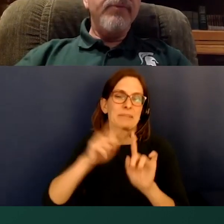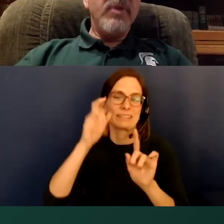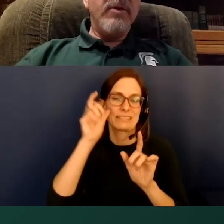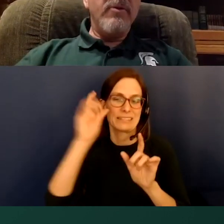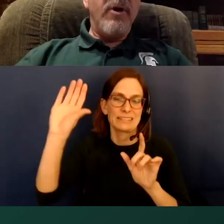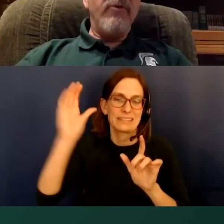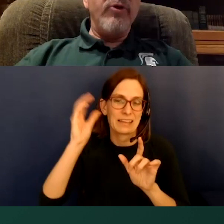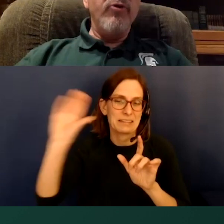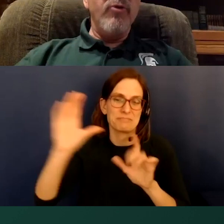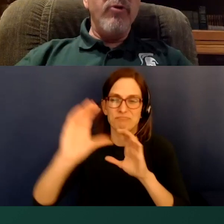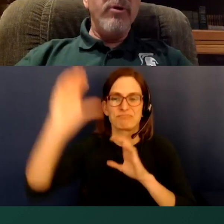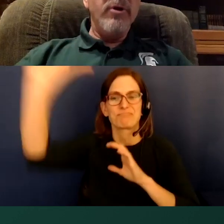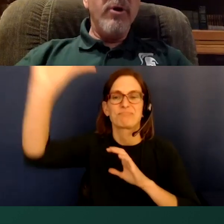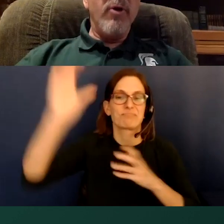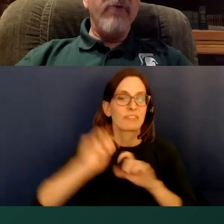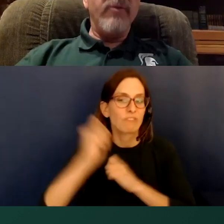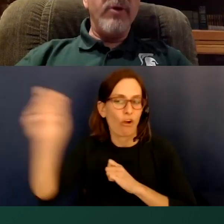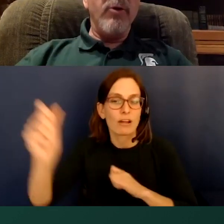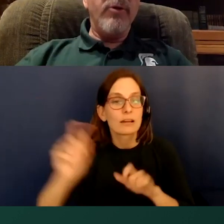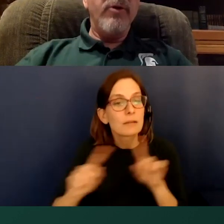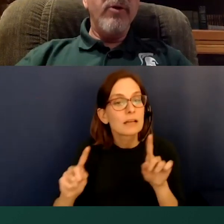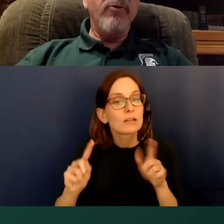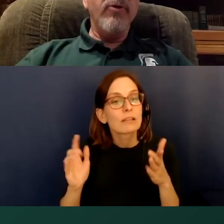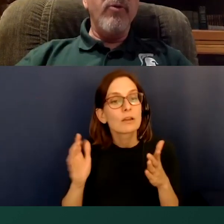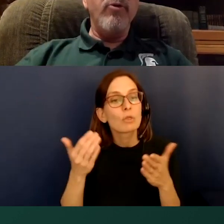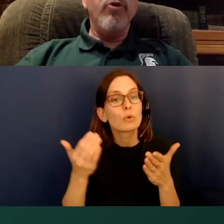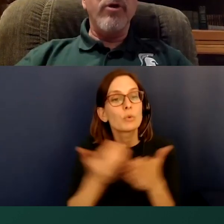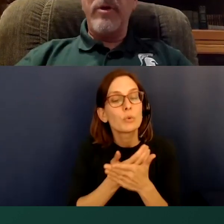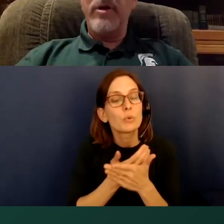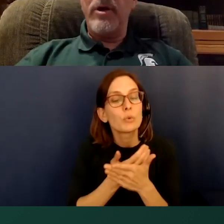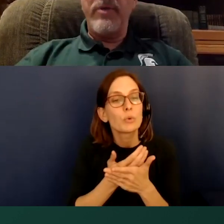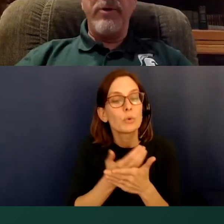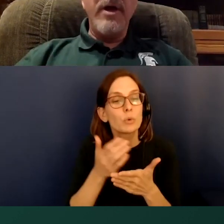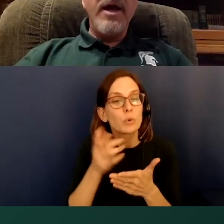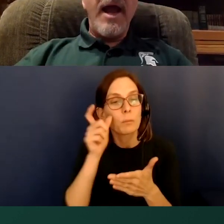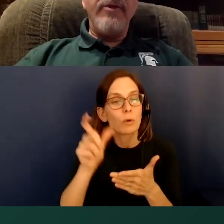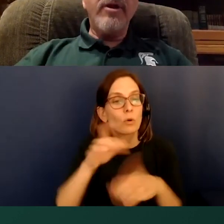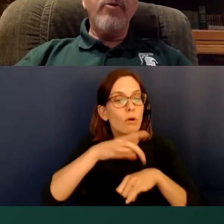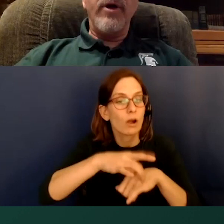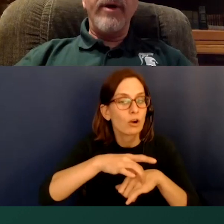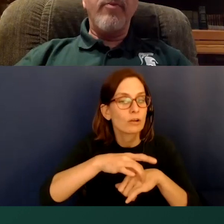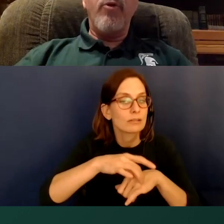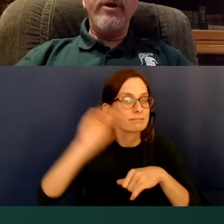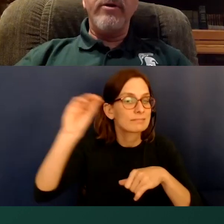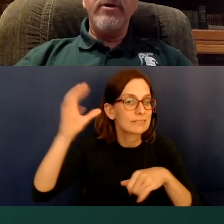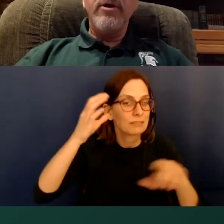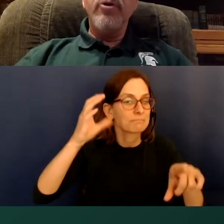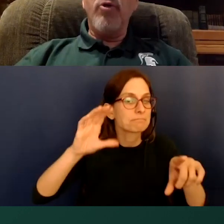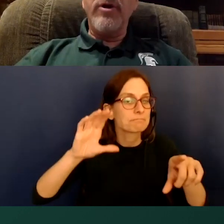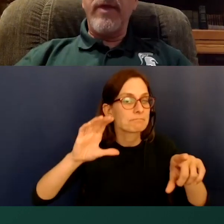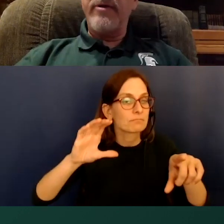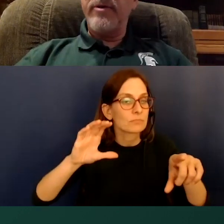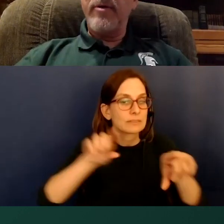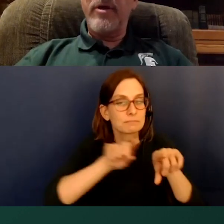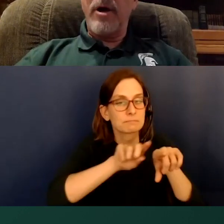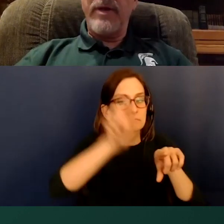line of the new moon going from the Earth through the moon towards the sun up here. And this is where it's pointed